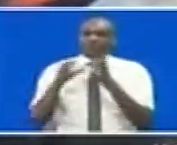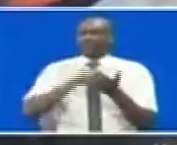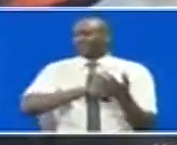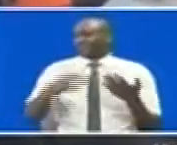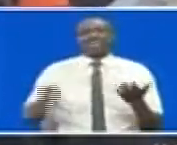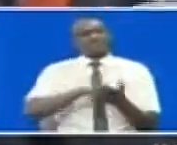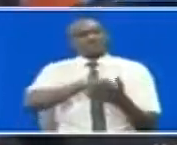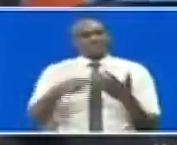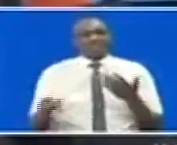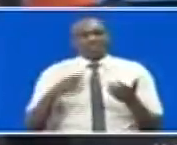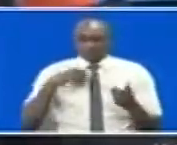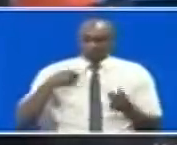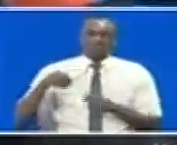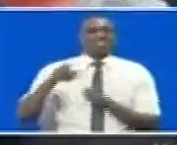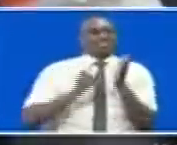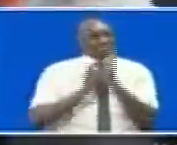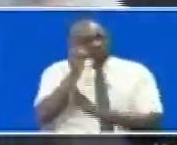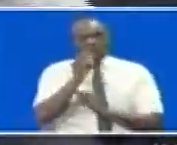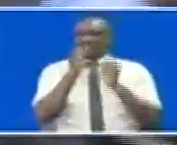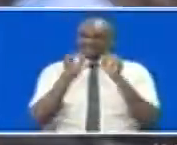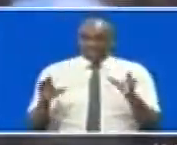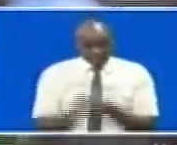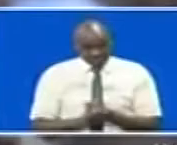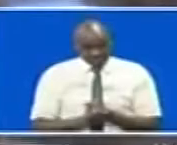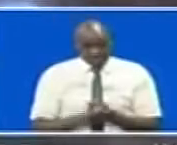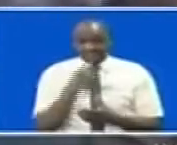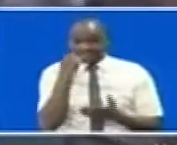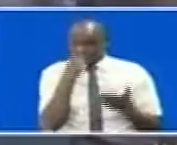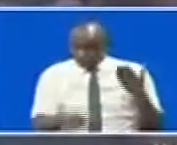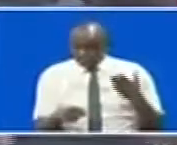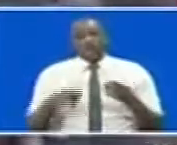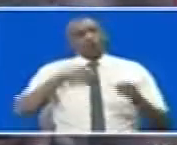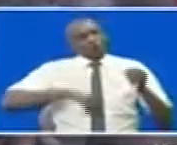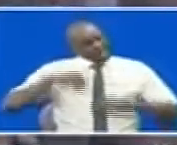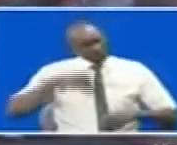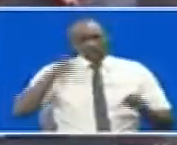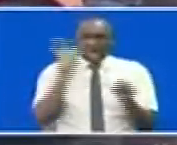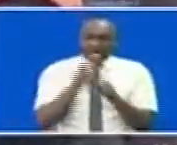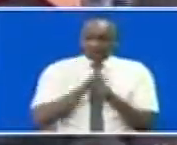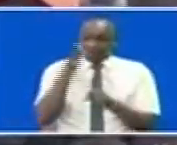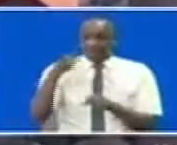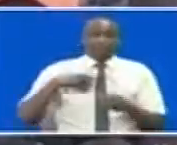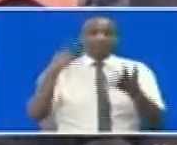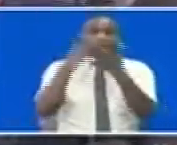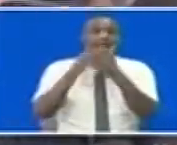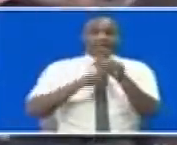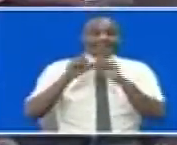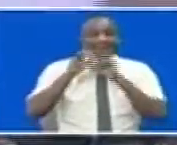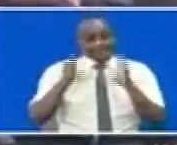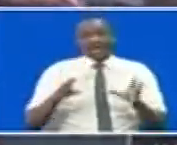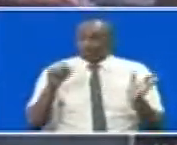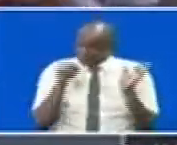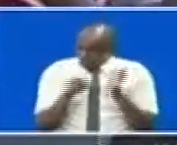failing Kenyans on key development pledges. They cited runaway corruption in government and the recent crisis in